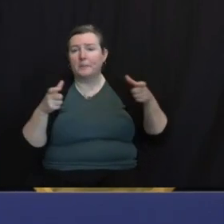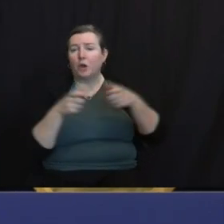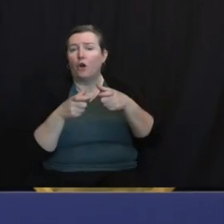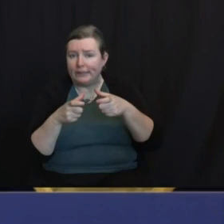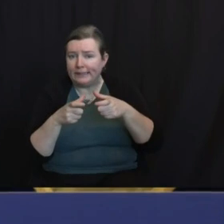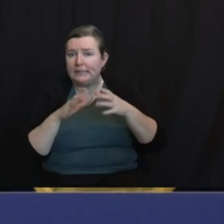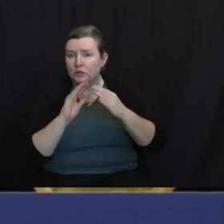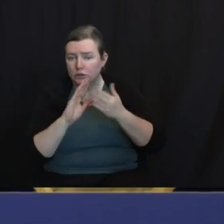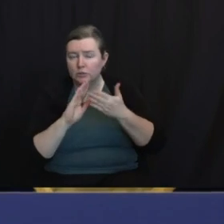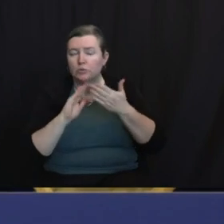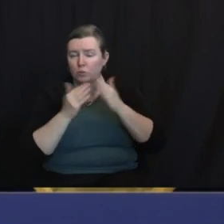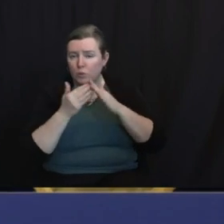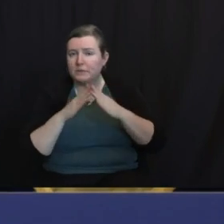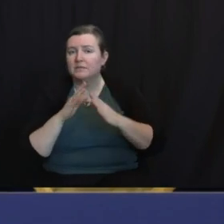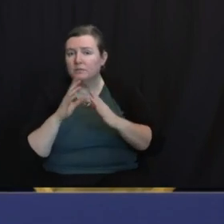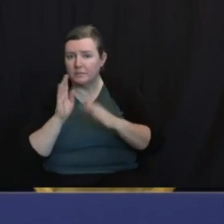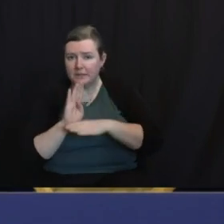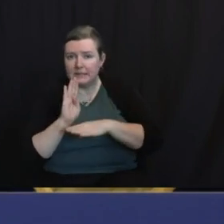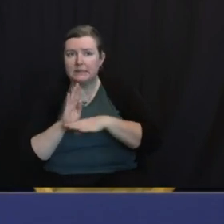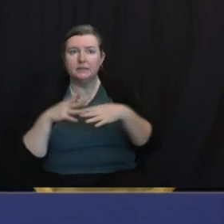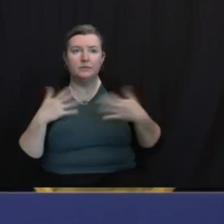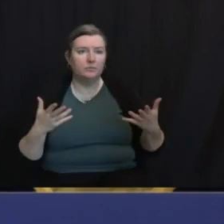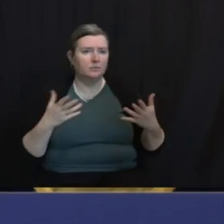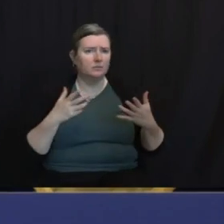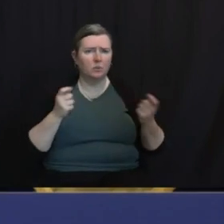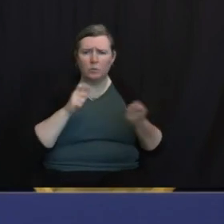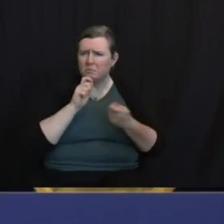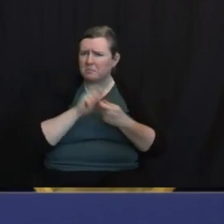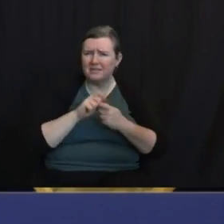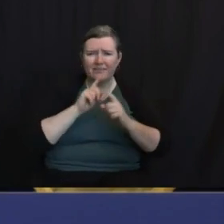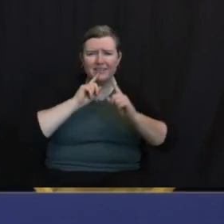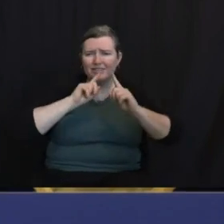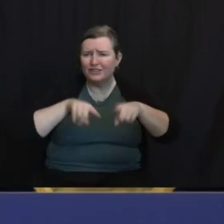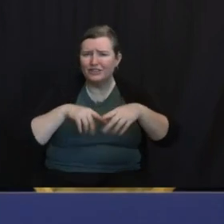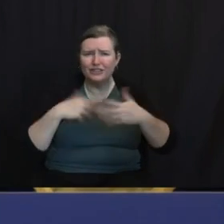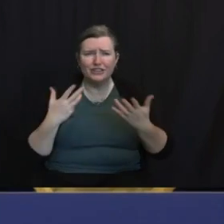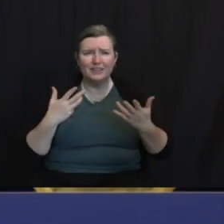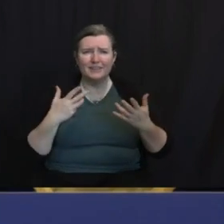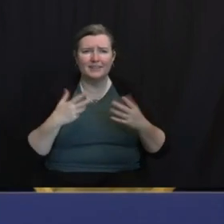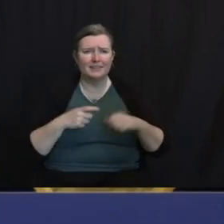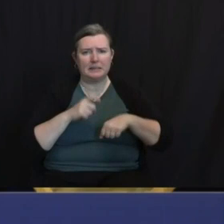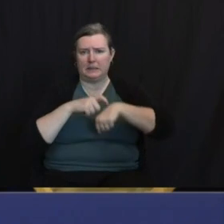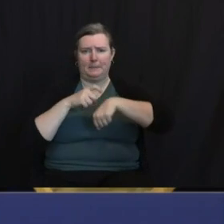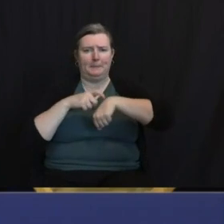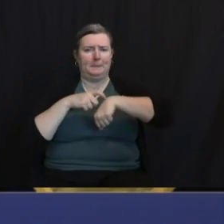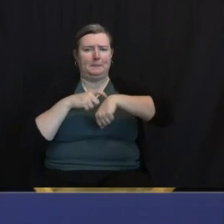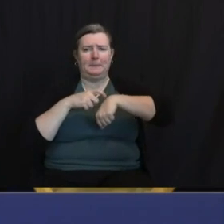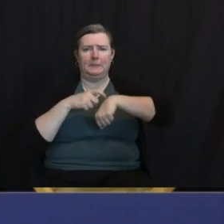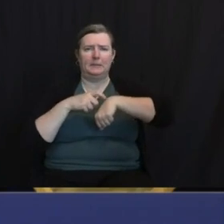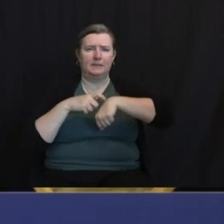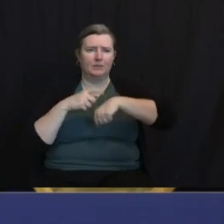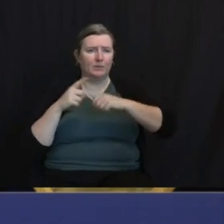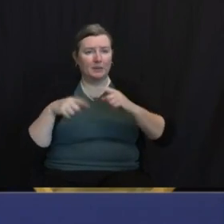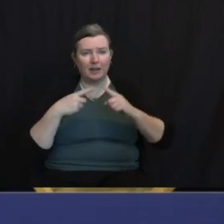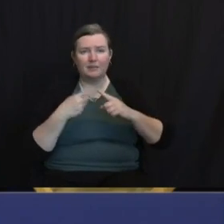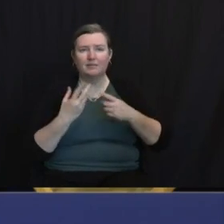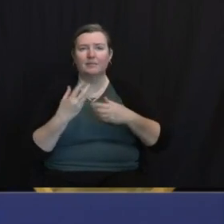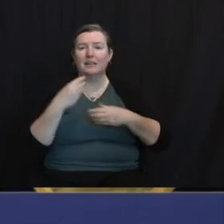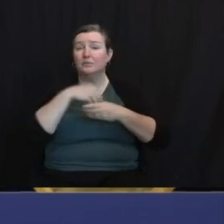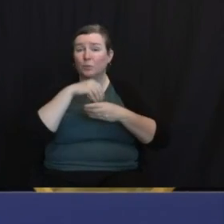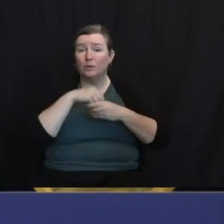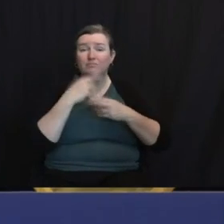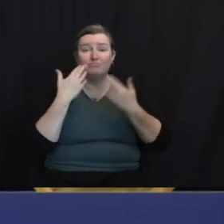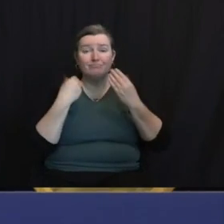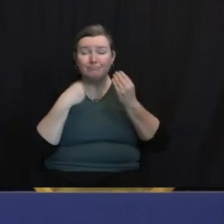No particular specific answer to the timing on indoor capacity. We don't